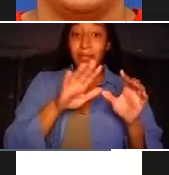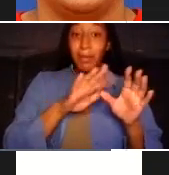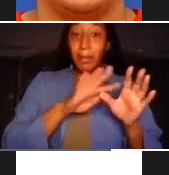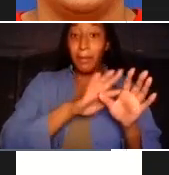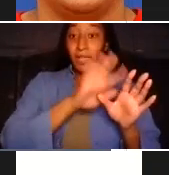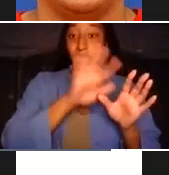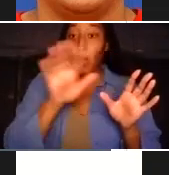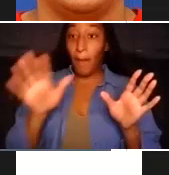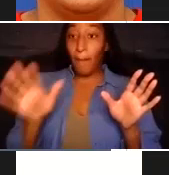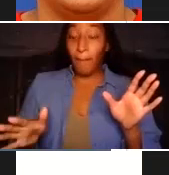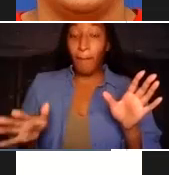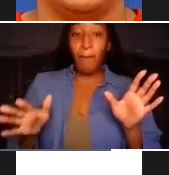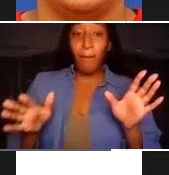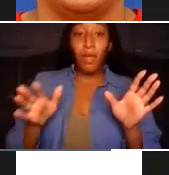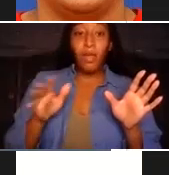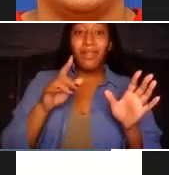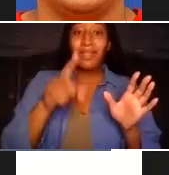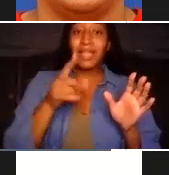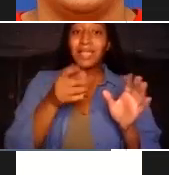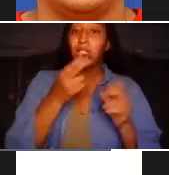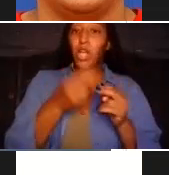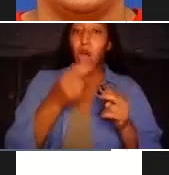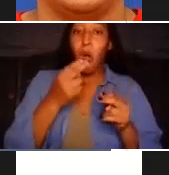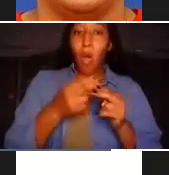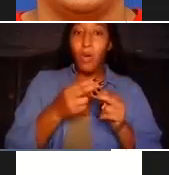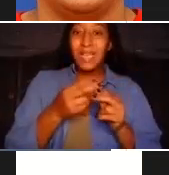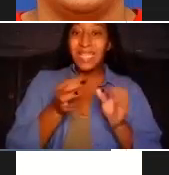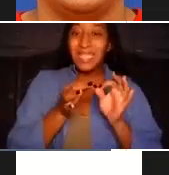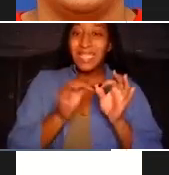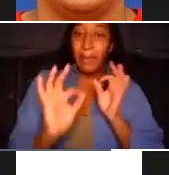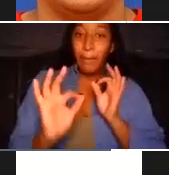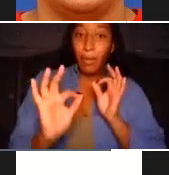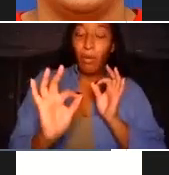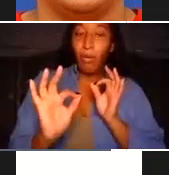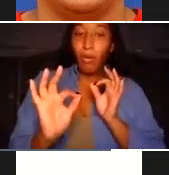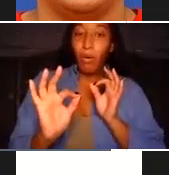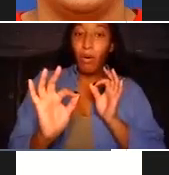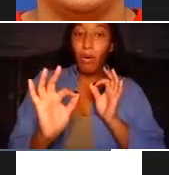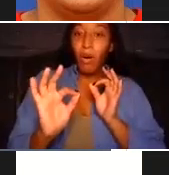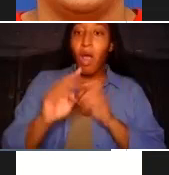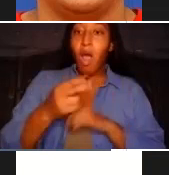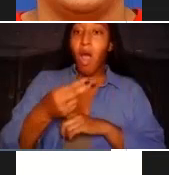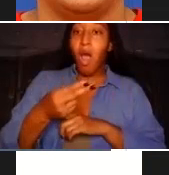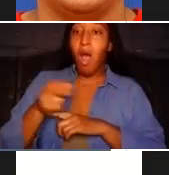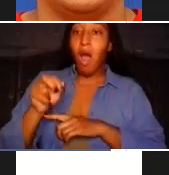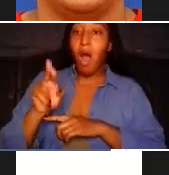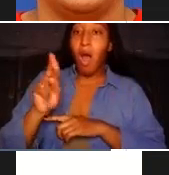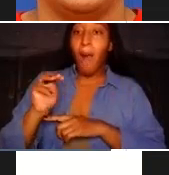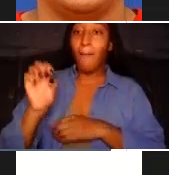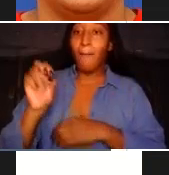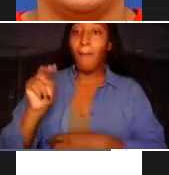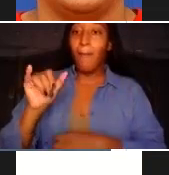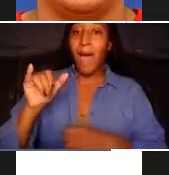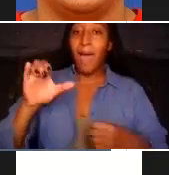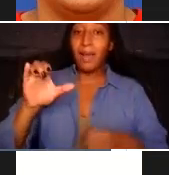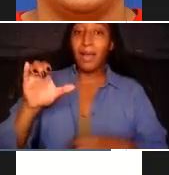simple harmonic oscillators. And that is because they exhibit simple harmonic motion, and they